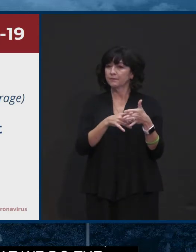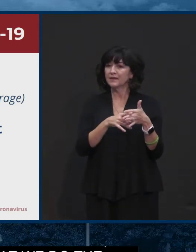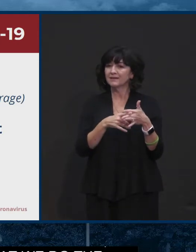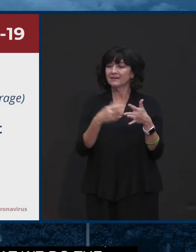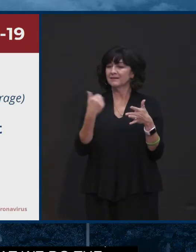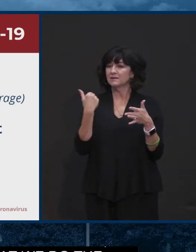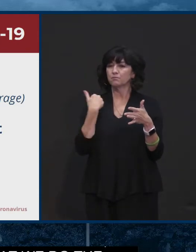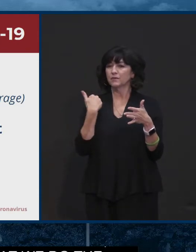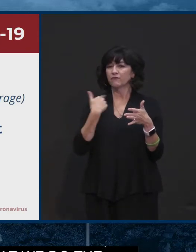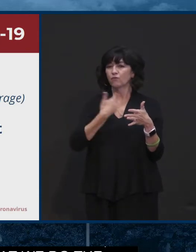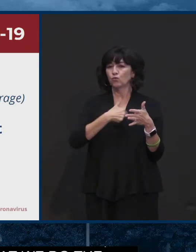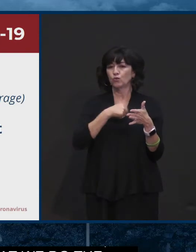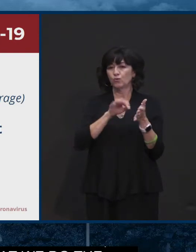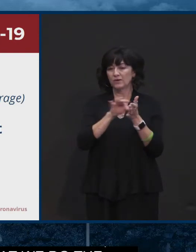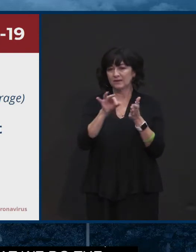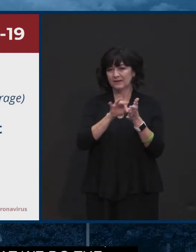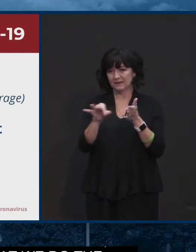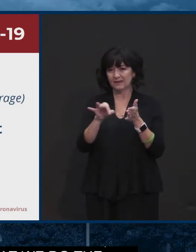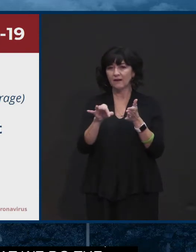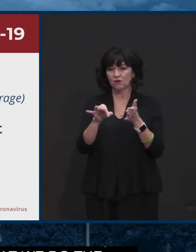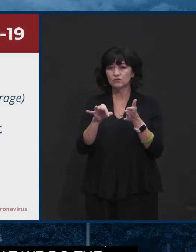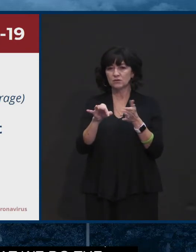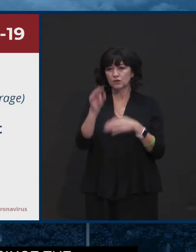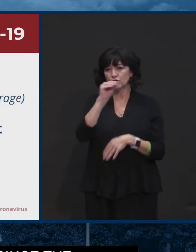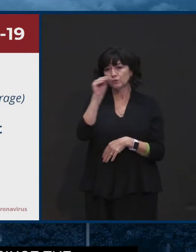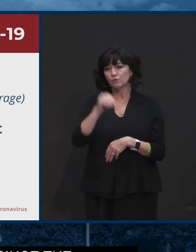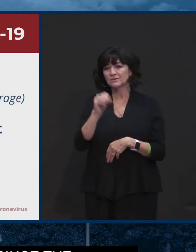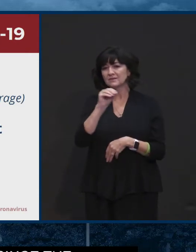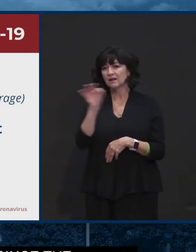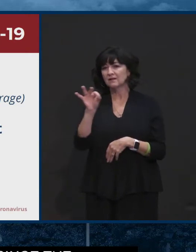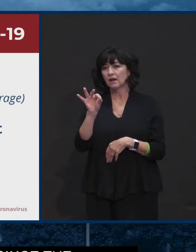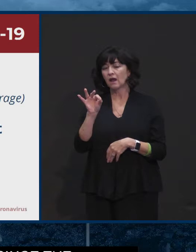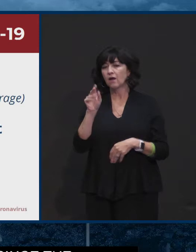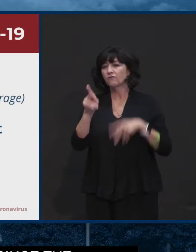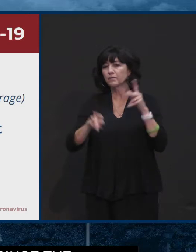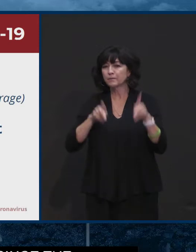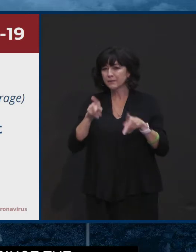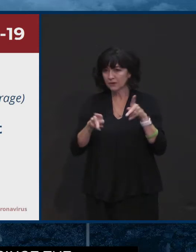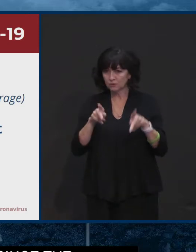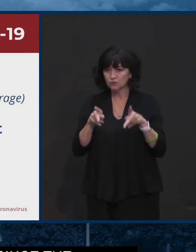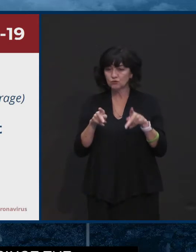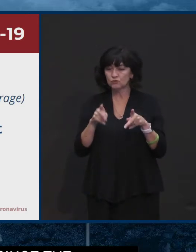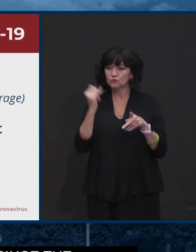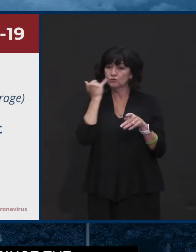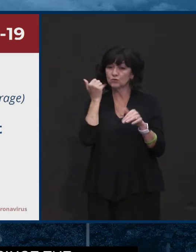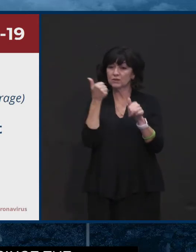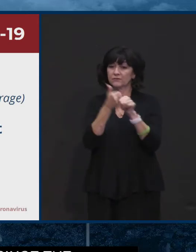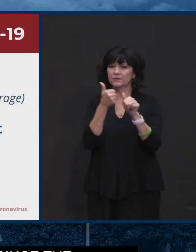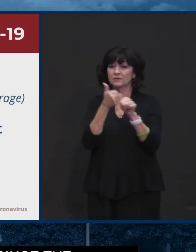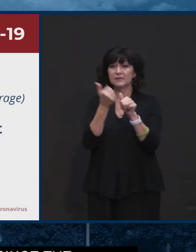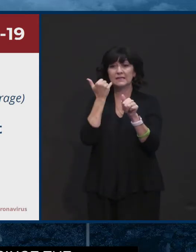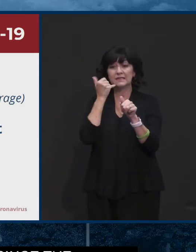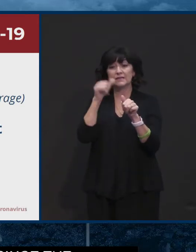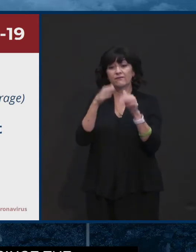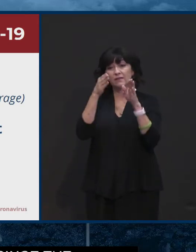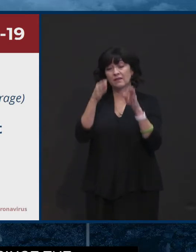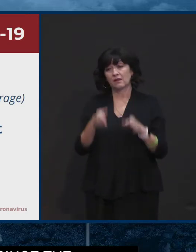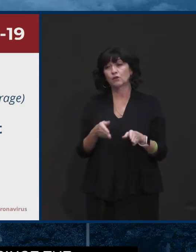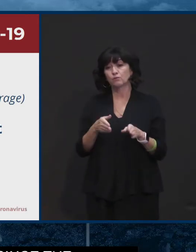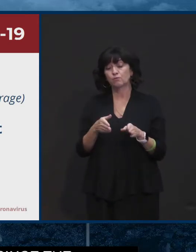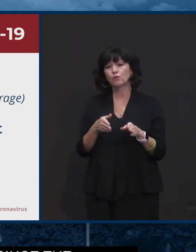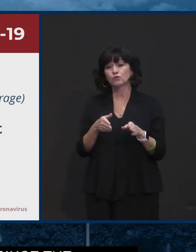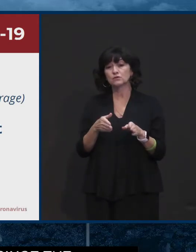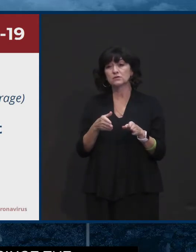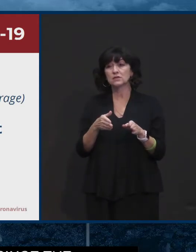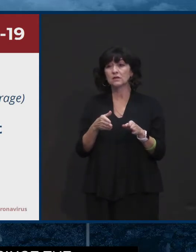the positive, of the persons who are testing positive. And so if you're someone who has gotten tested more than once, you